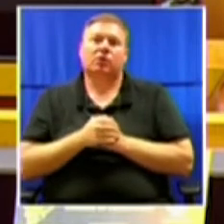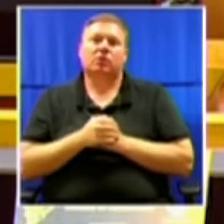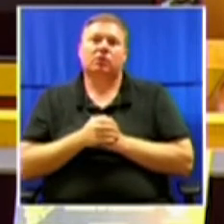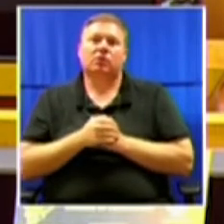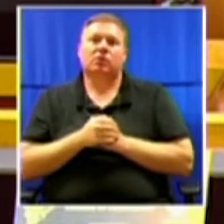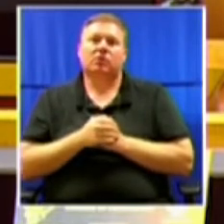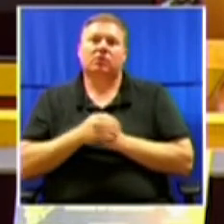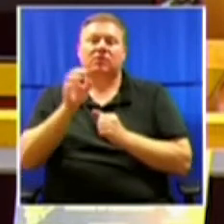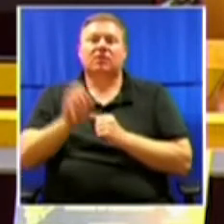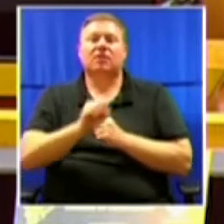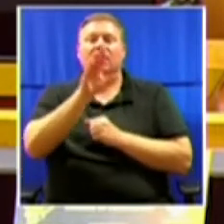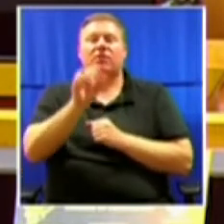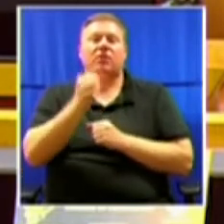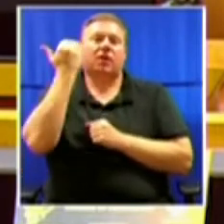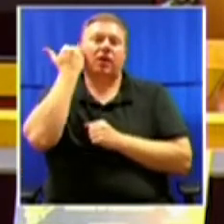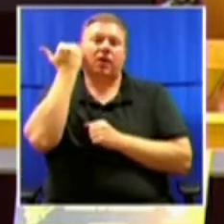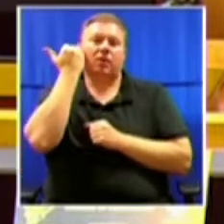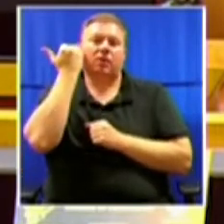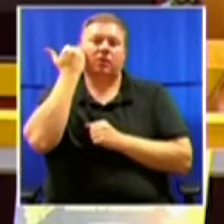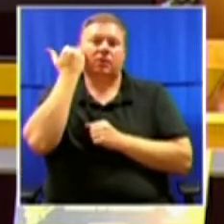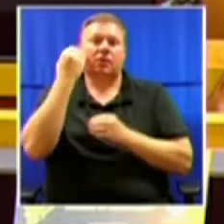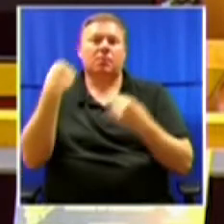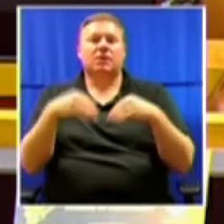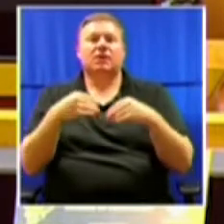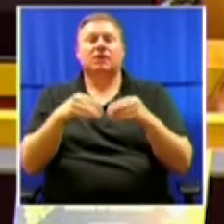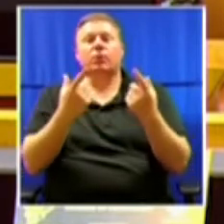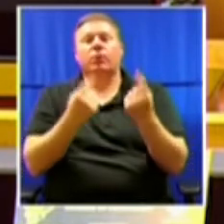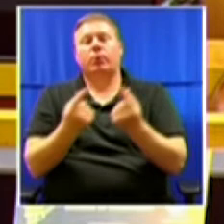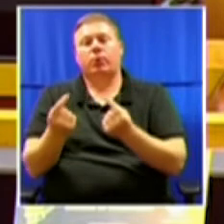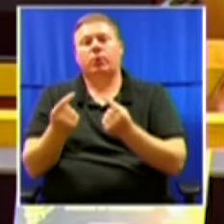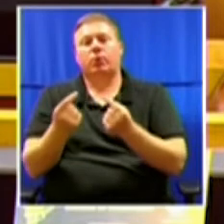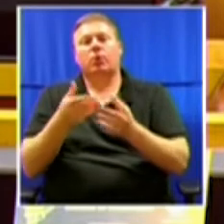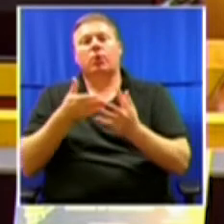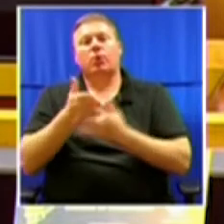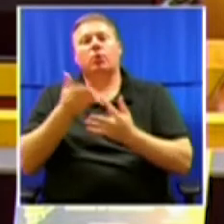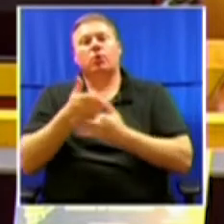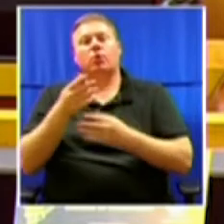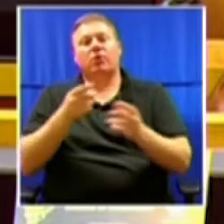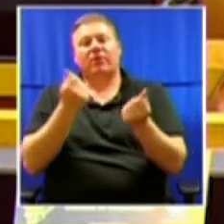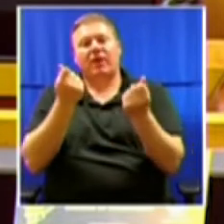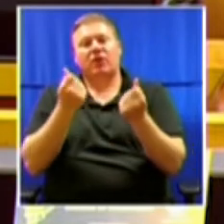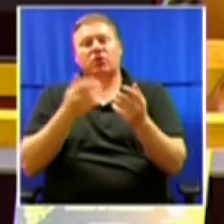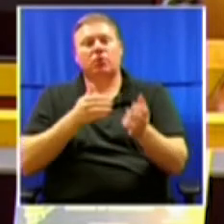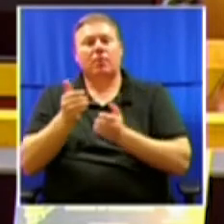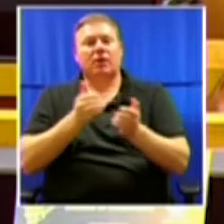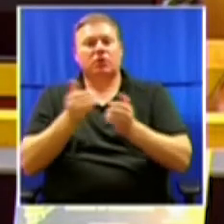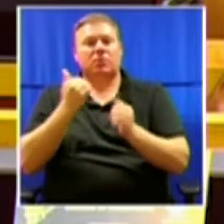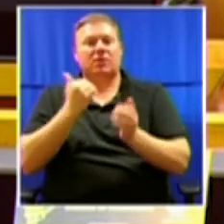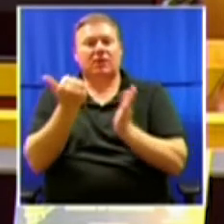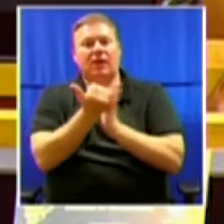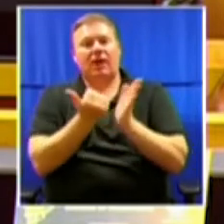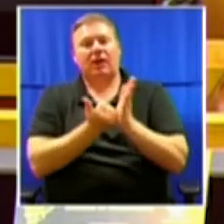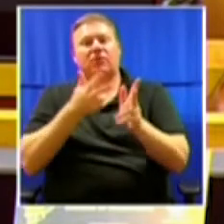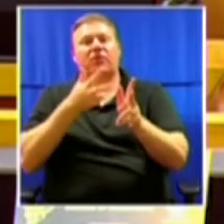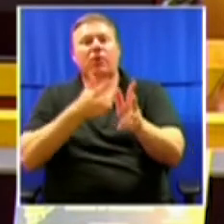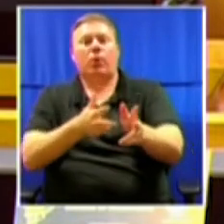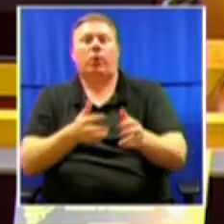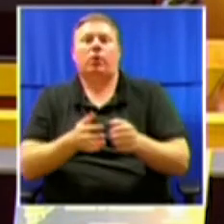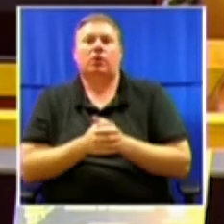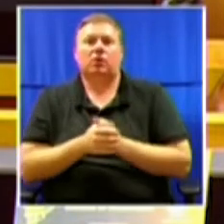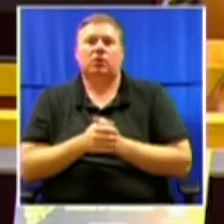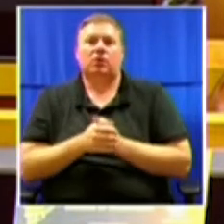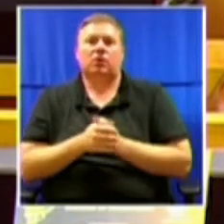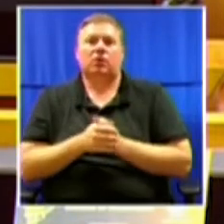conducts its business in accordance with the Public Financial Management Act, Chairperson. It therefore holds that all costs are